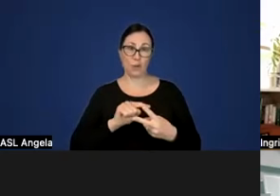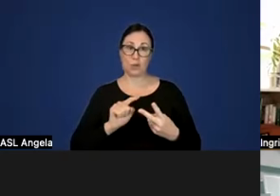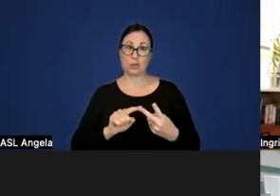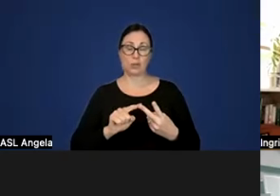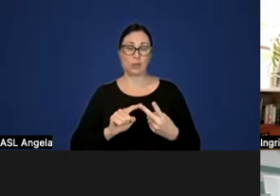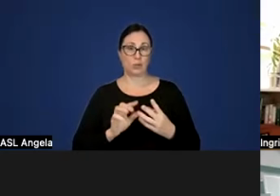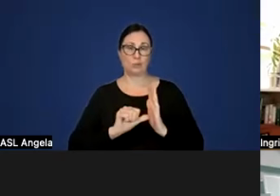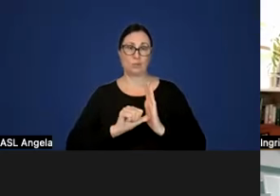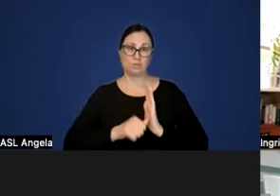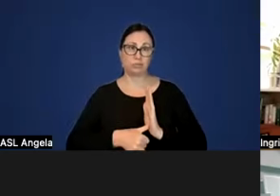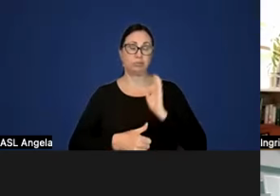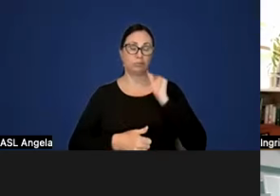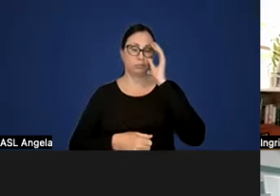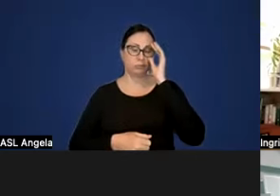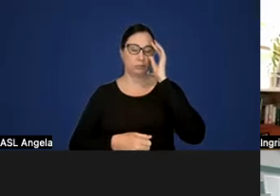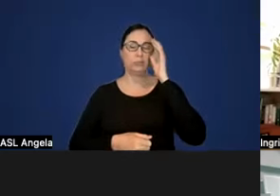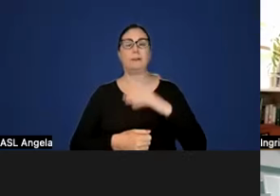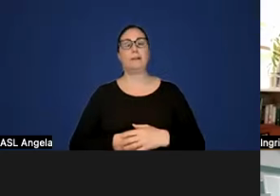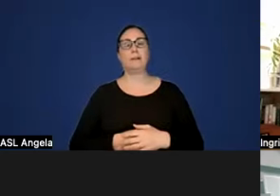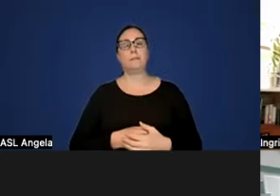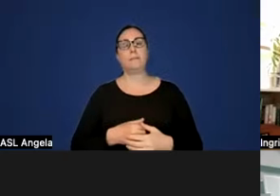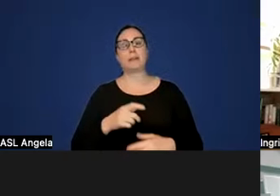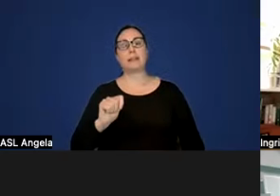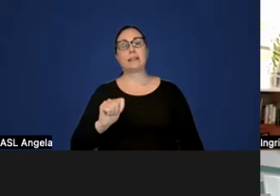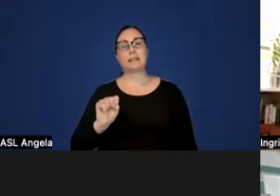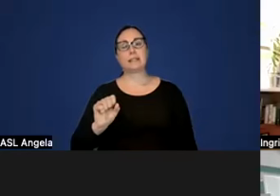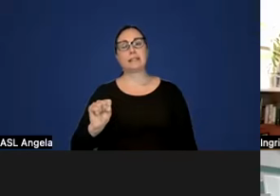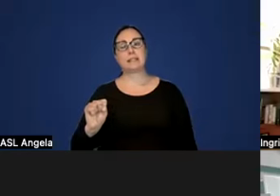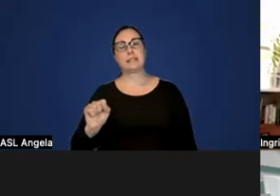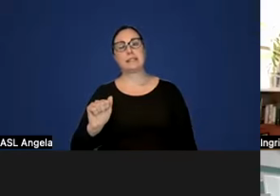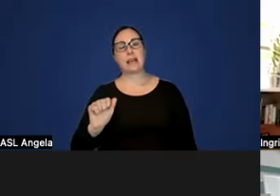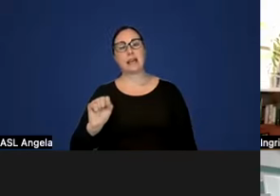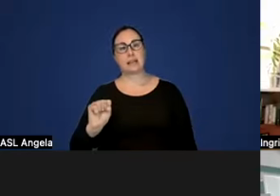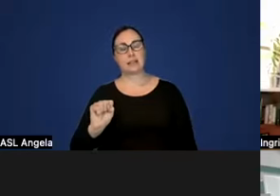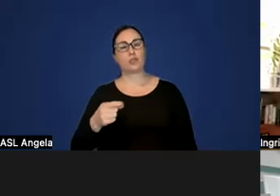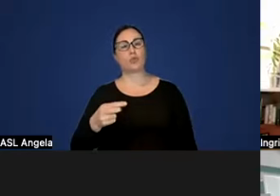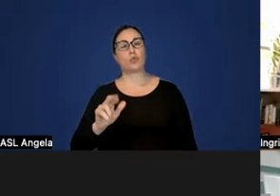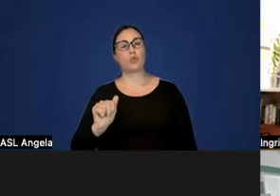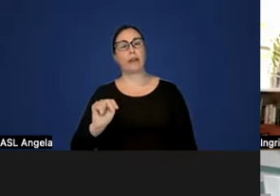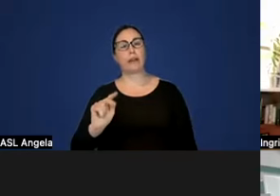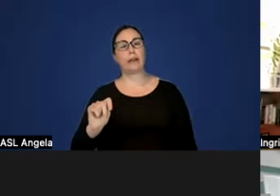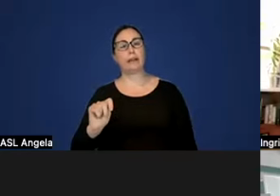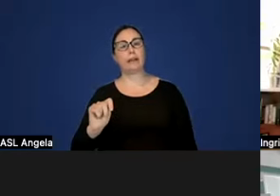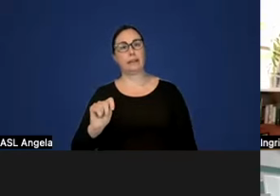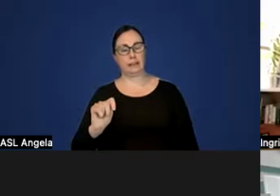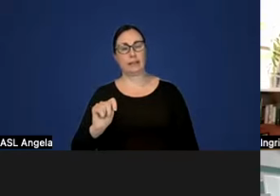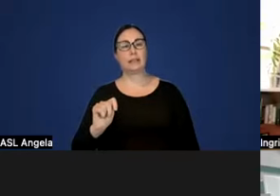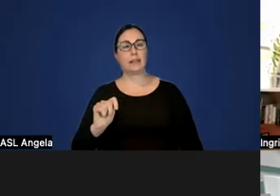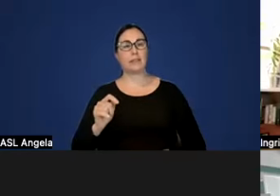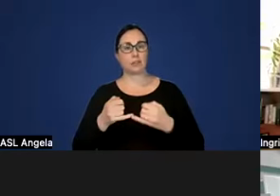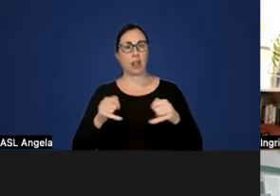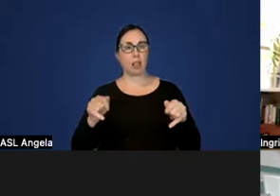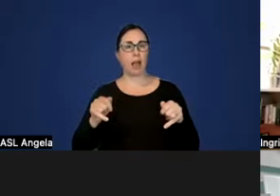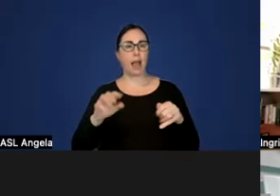I just want to add, if you have the TSAS grant, there is a line in the TSAS solicitation